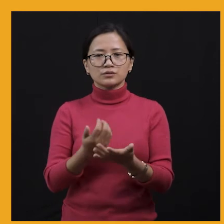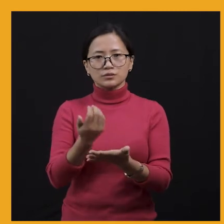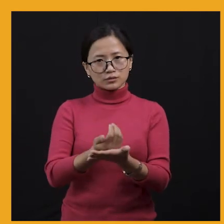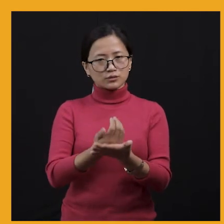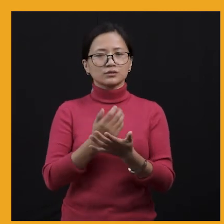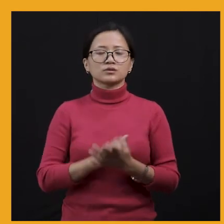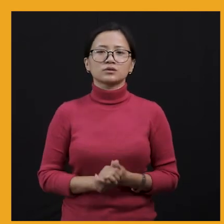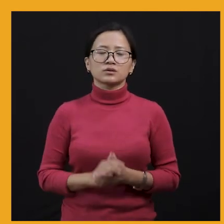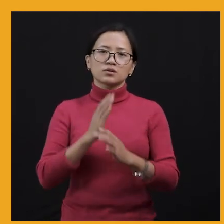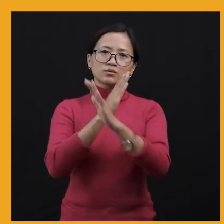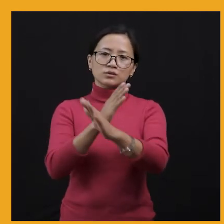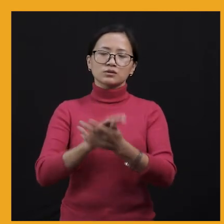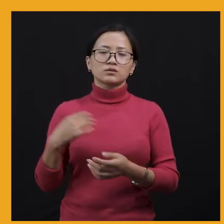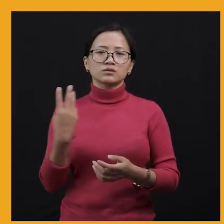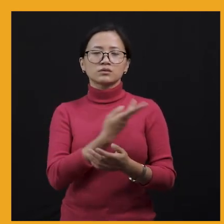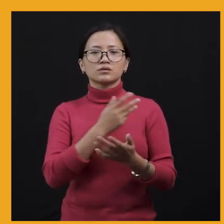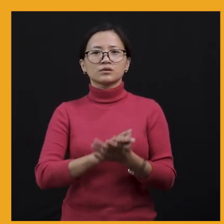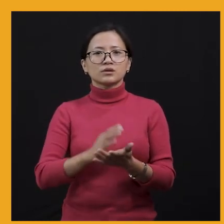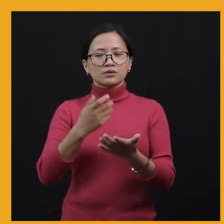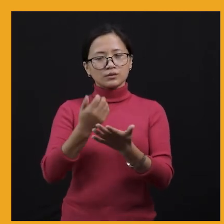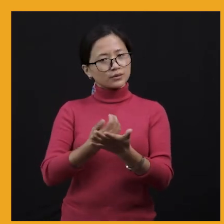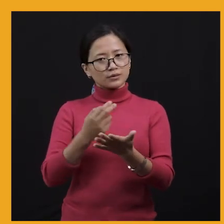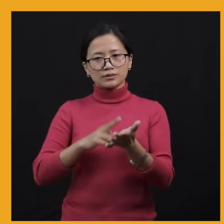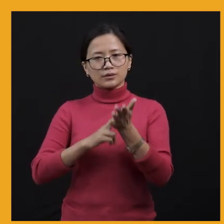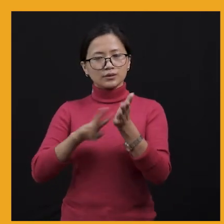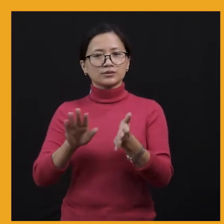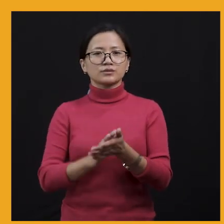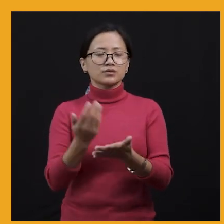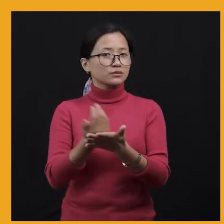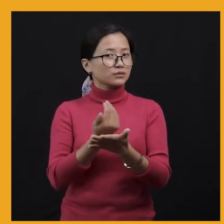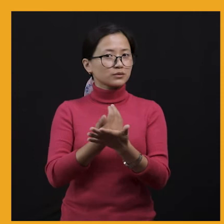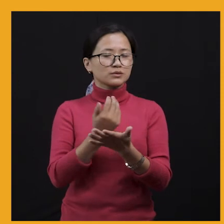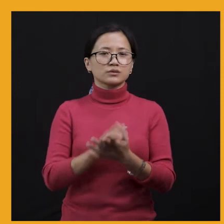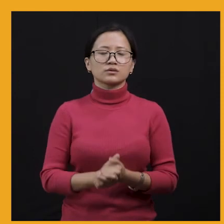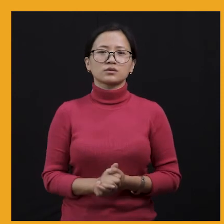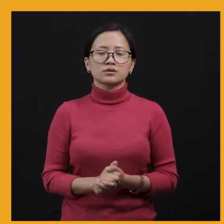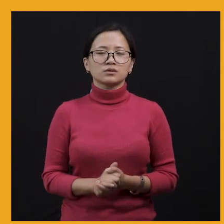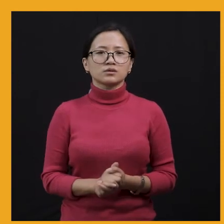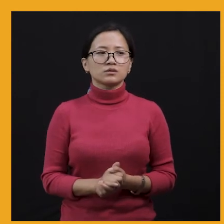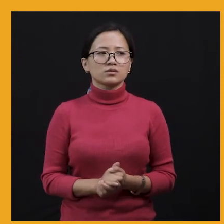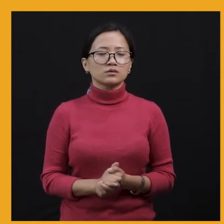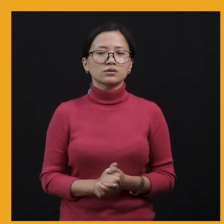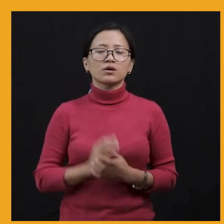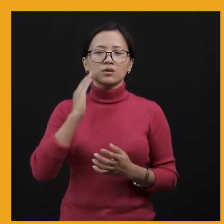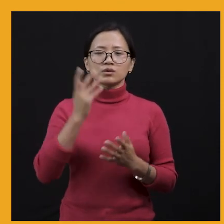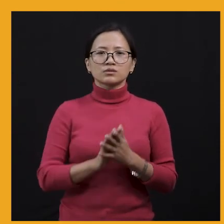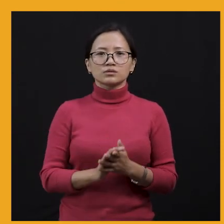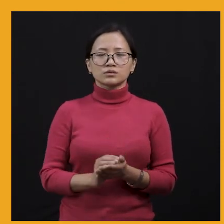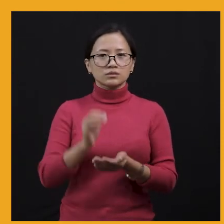to protect our natural resources and conserve our natural resources. Now when we